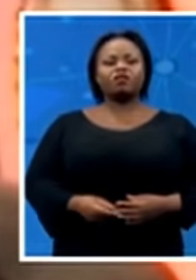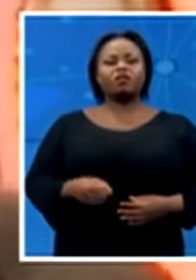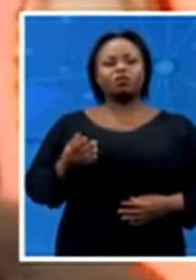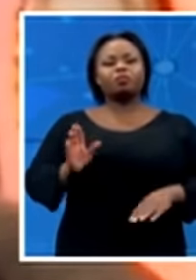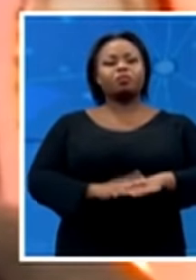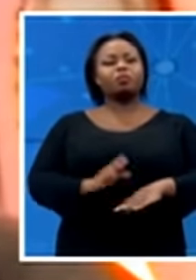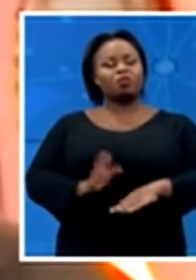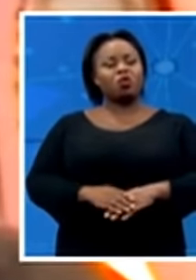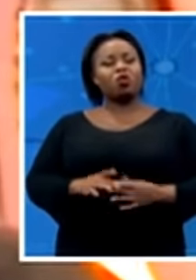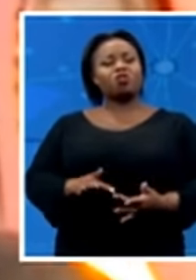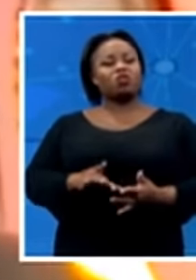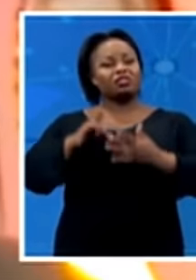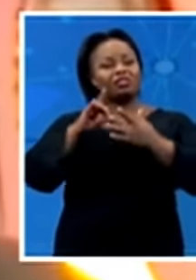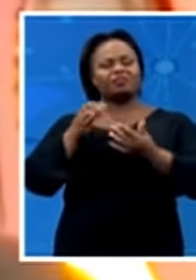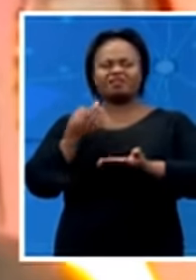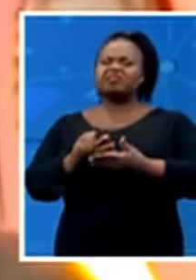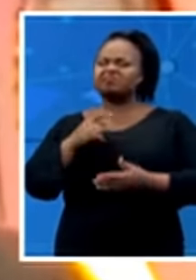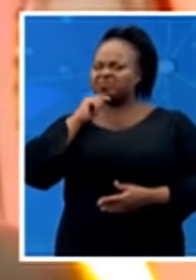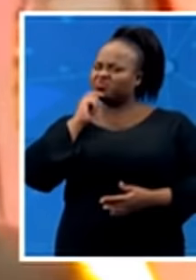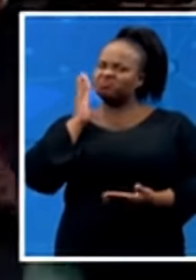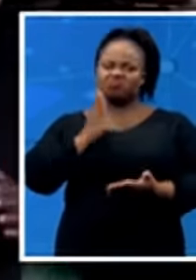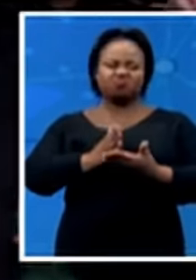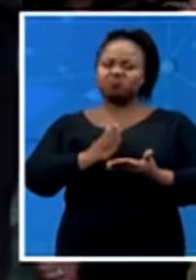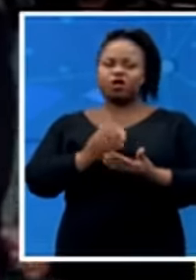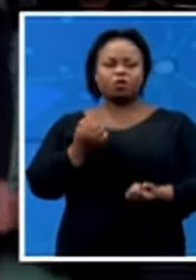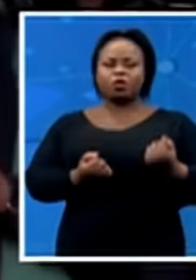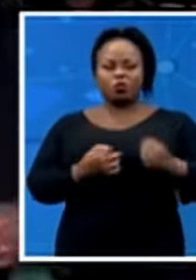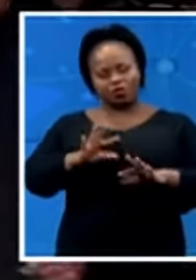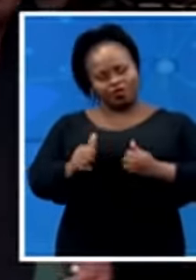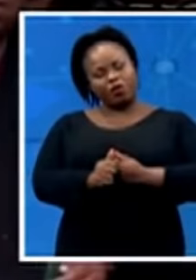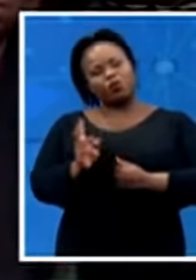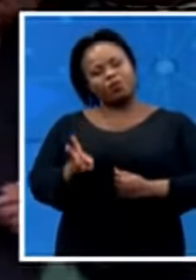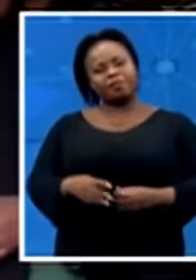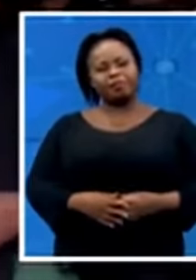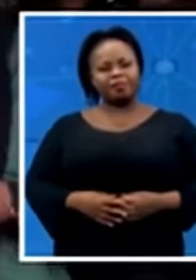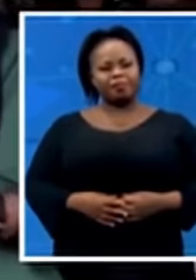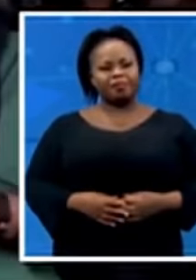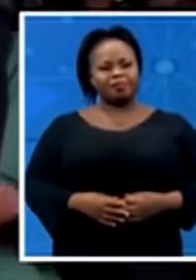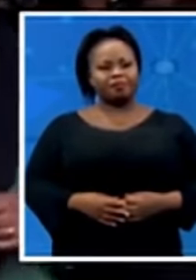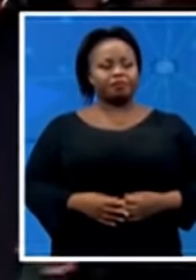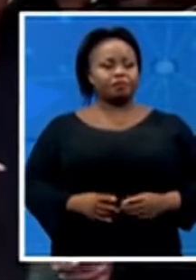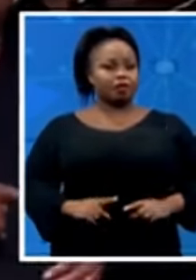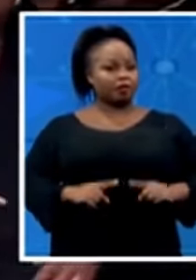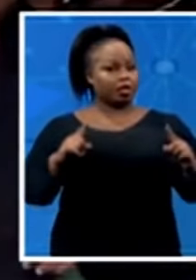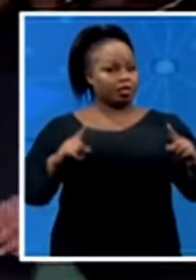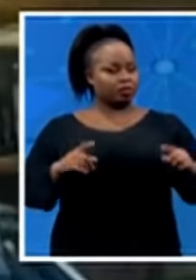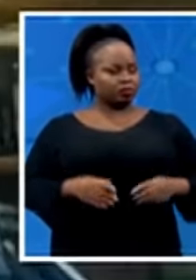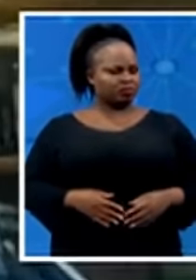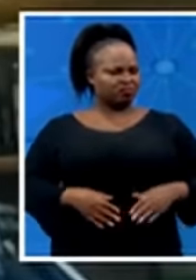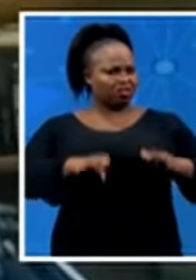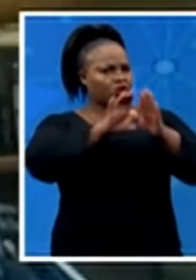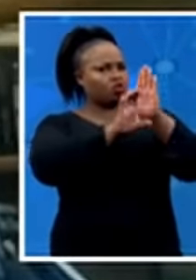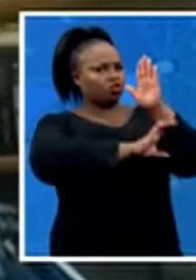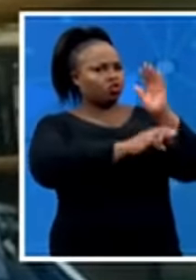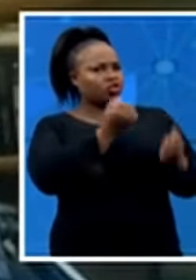pretty sure that the court would follow this precedent. But did the Constitutional Court delay in dealing with the matter? I